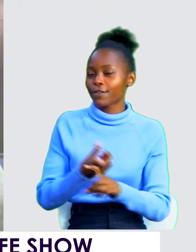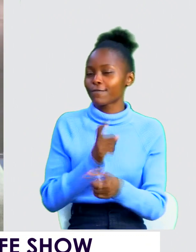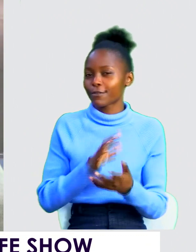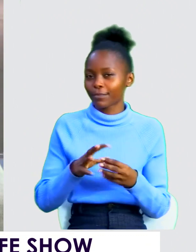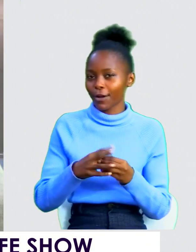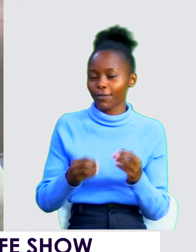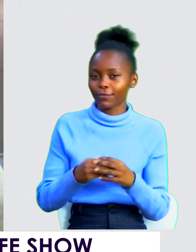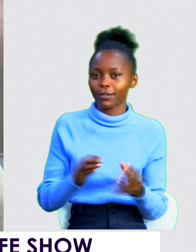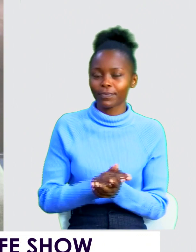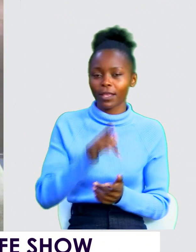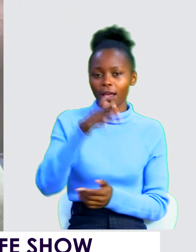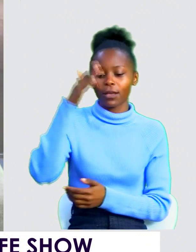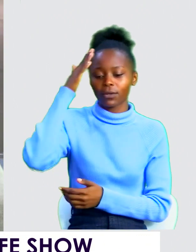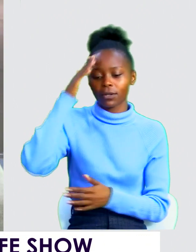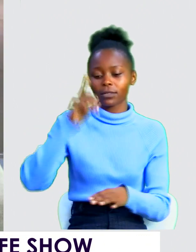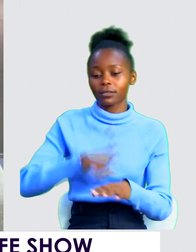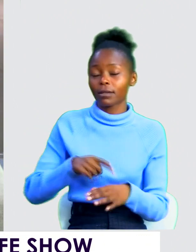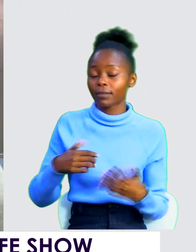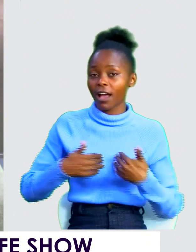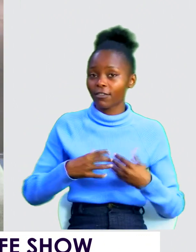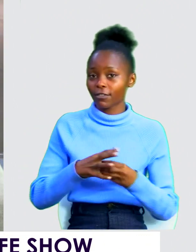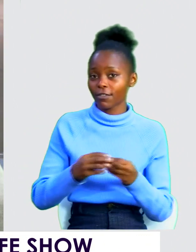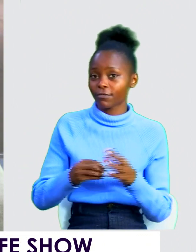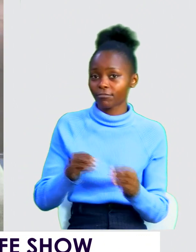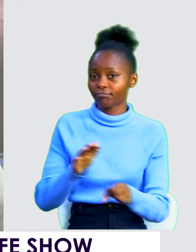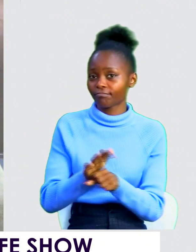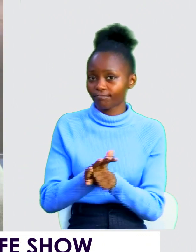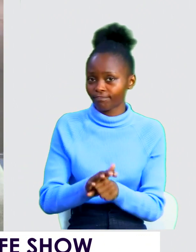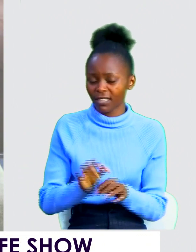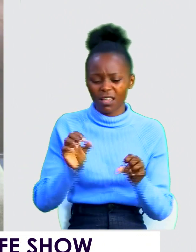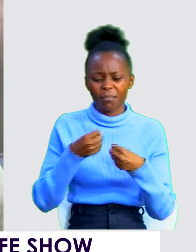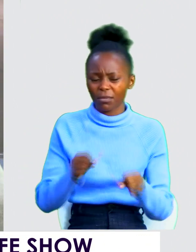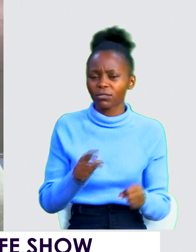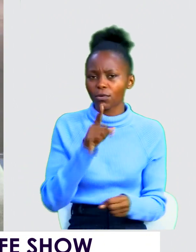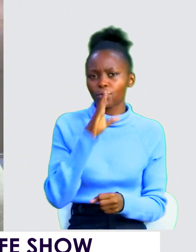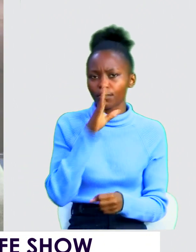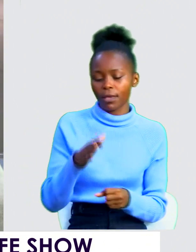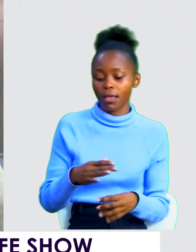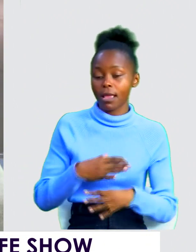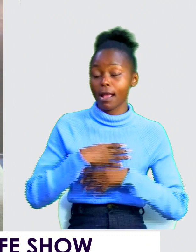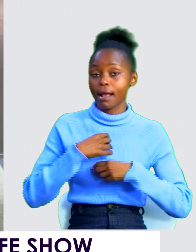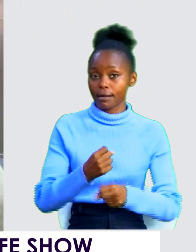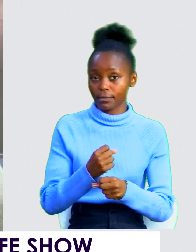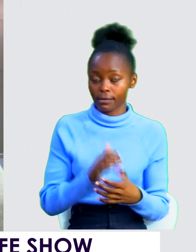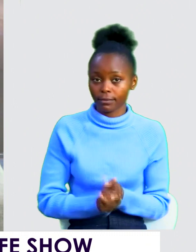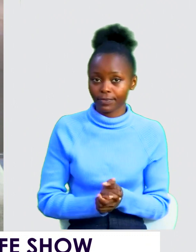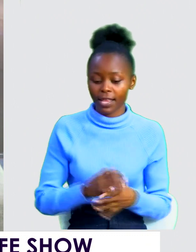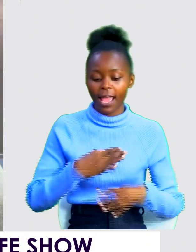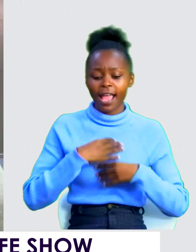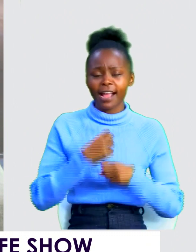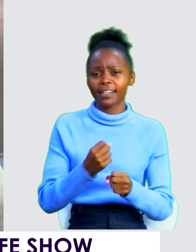that if you embraced comfort so much, you will never ever be courageous? Courage demands